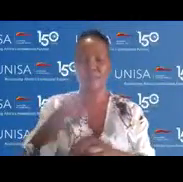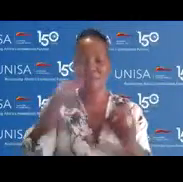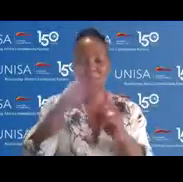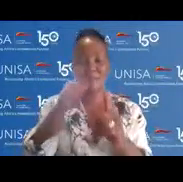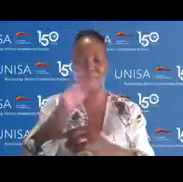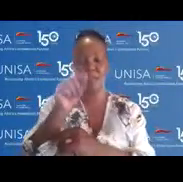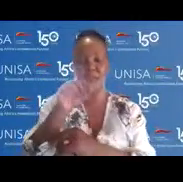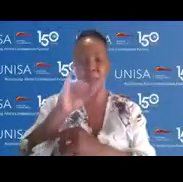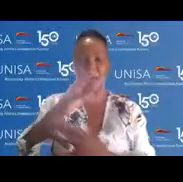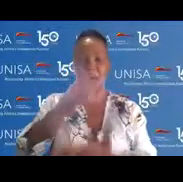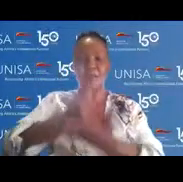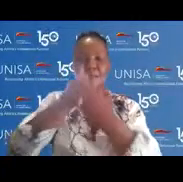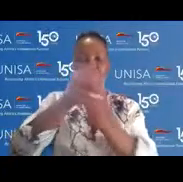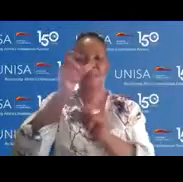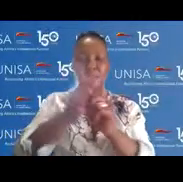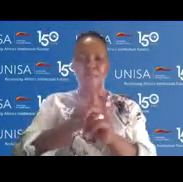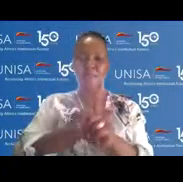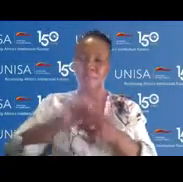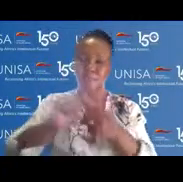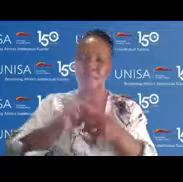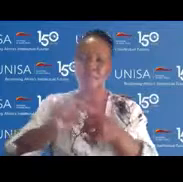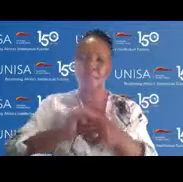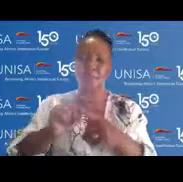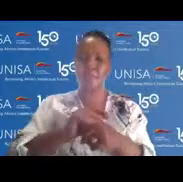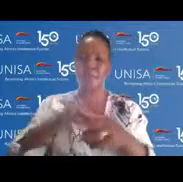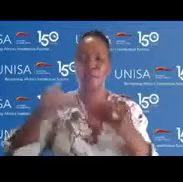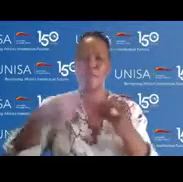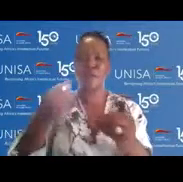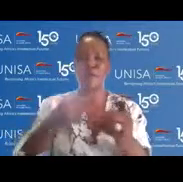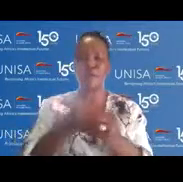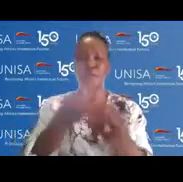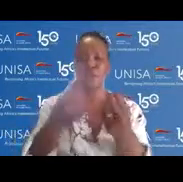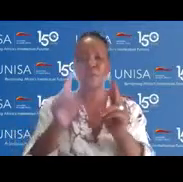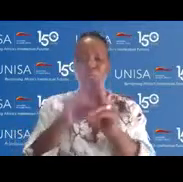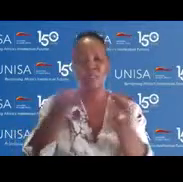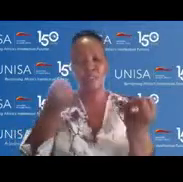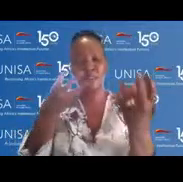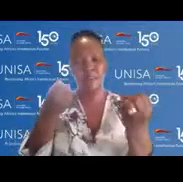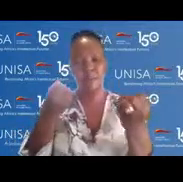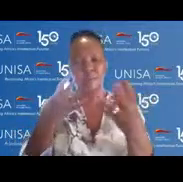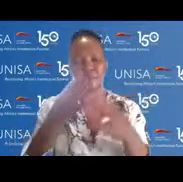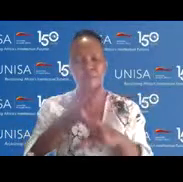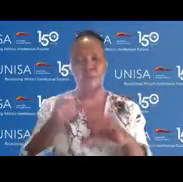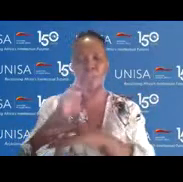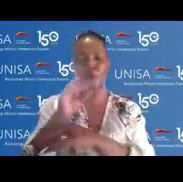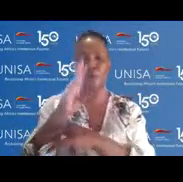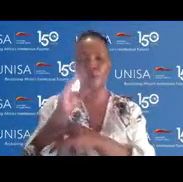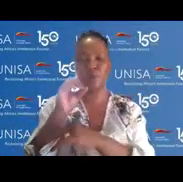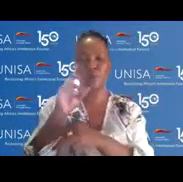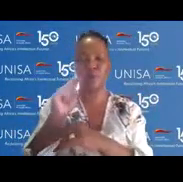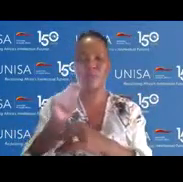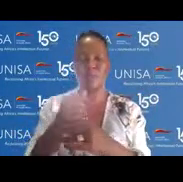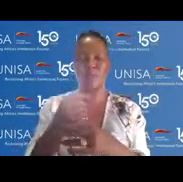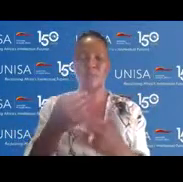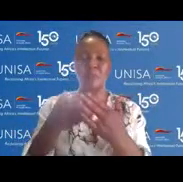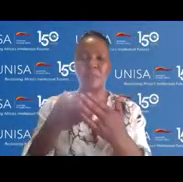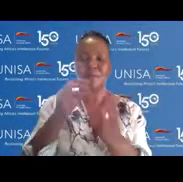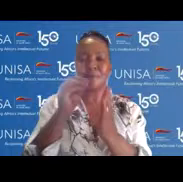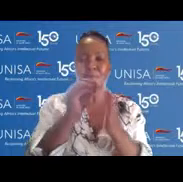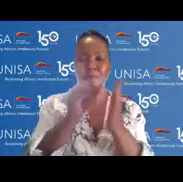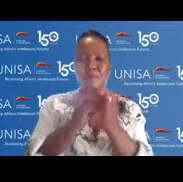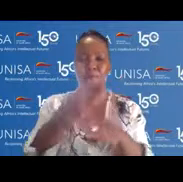trained on the UNISA data. So it's not a robot where it's preset. You know, you make choices and you